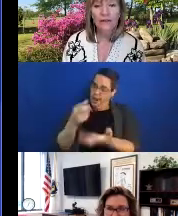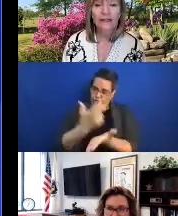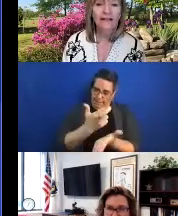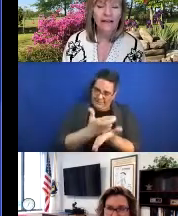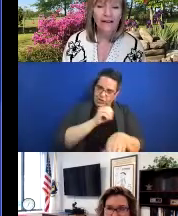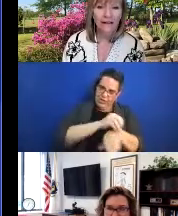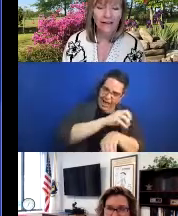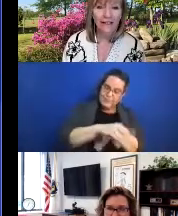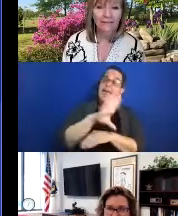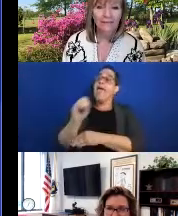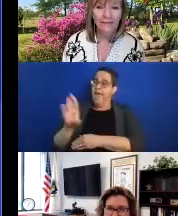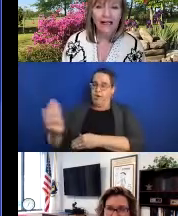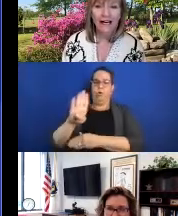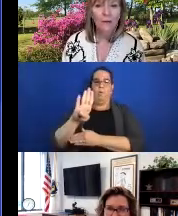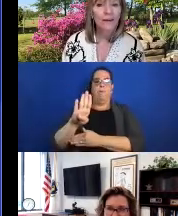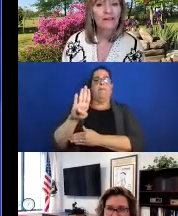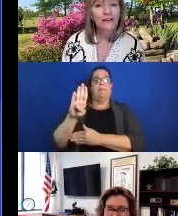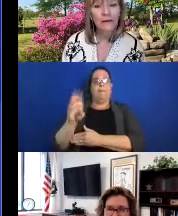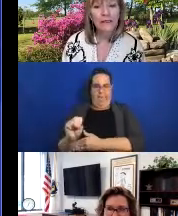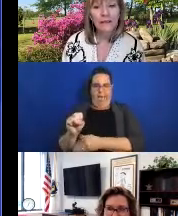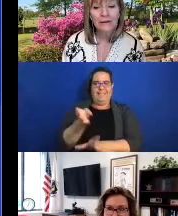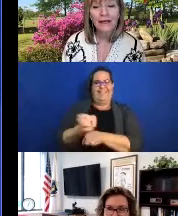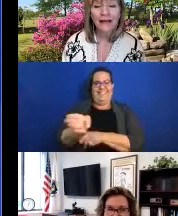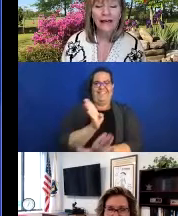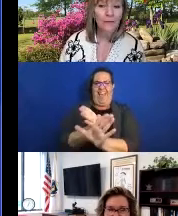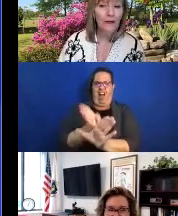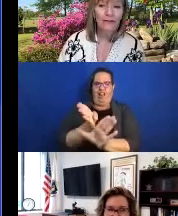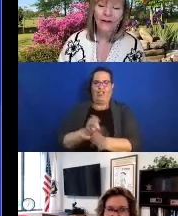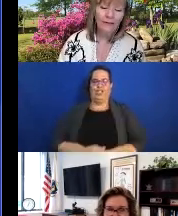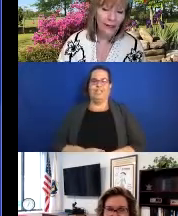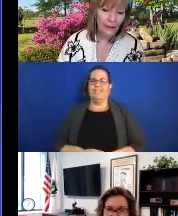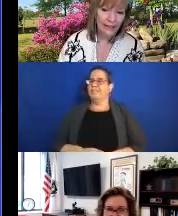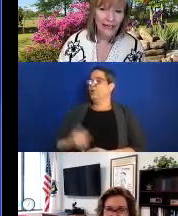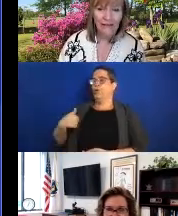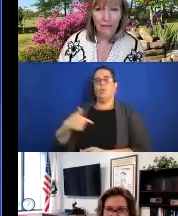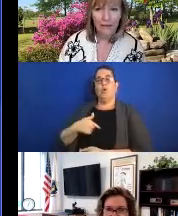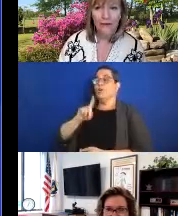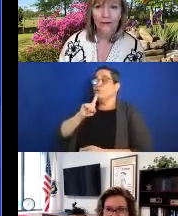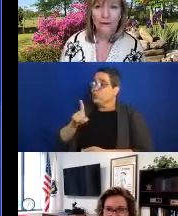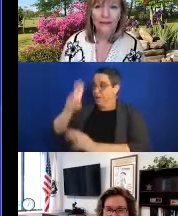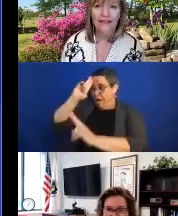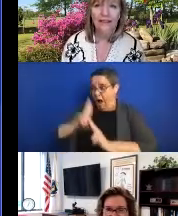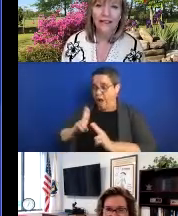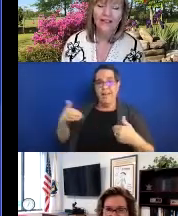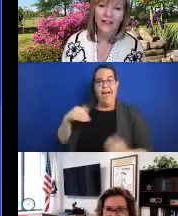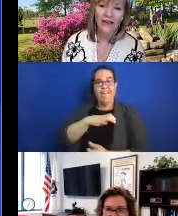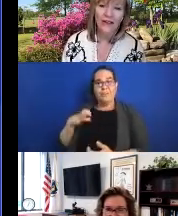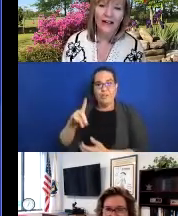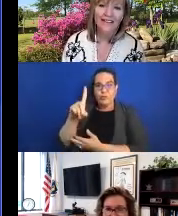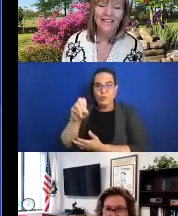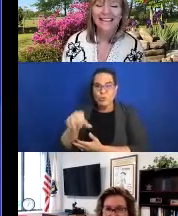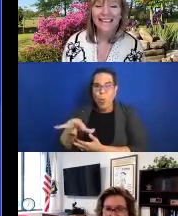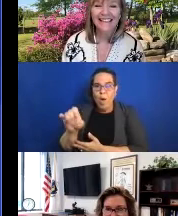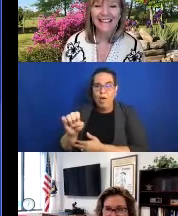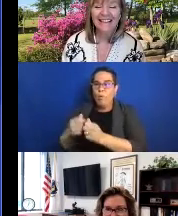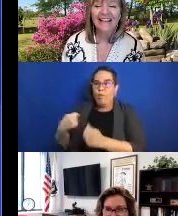bachelor's degree in psychology. With no further ado, we are very, very pleased to have Commissioner Doyle with us today to share her